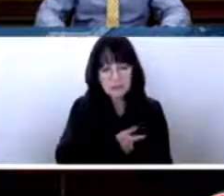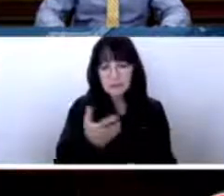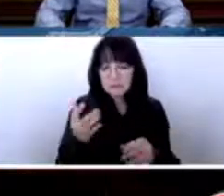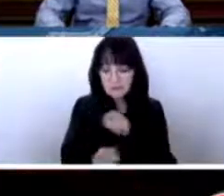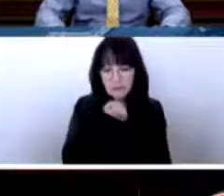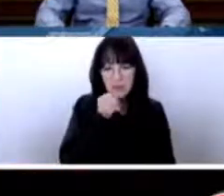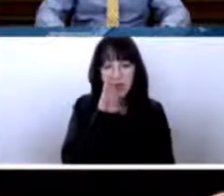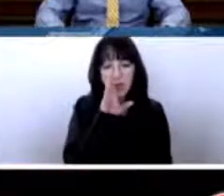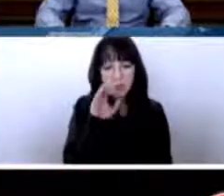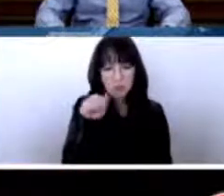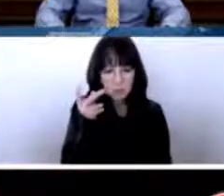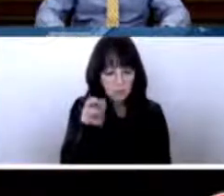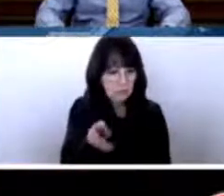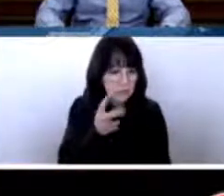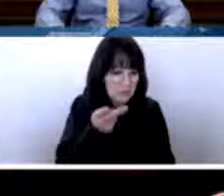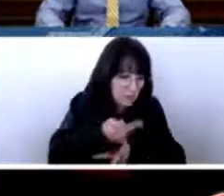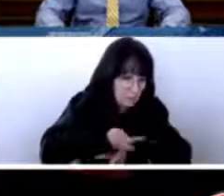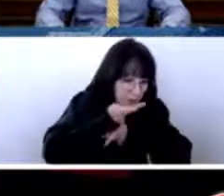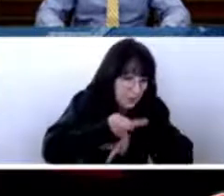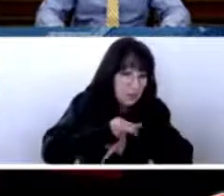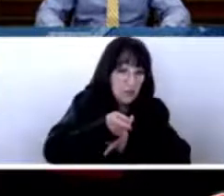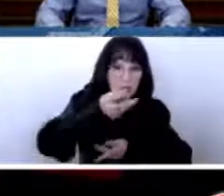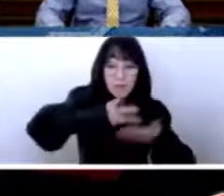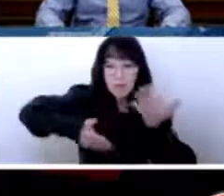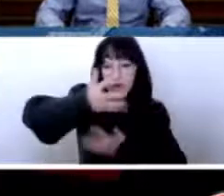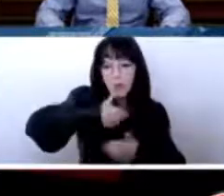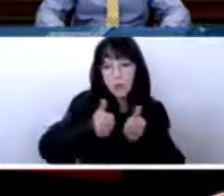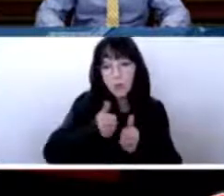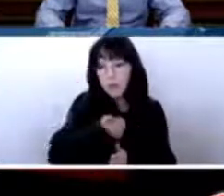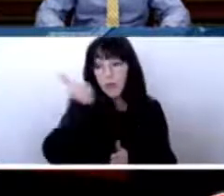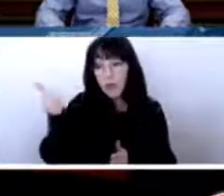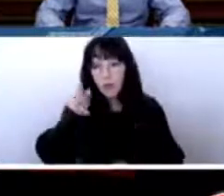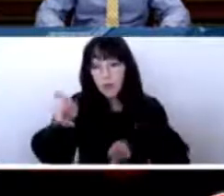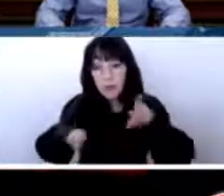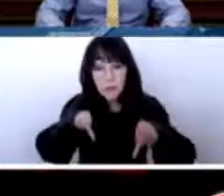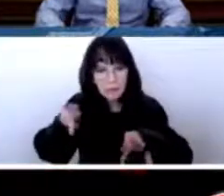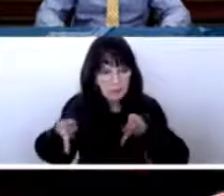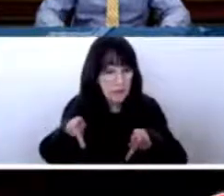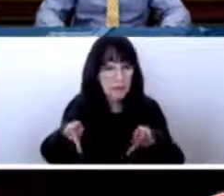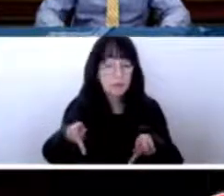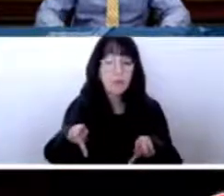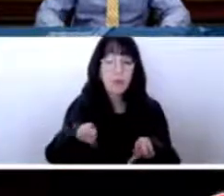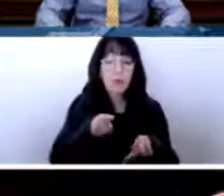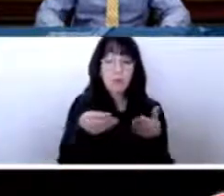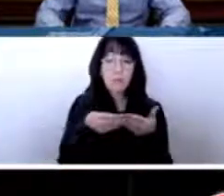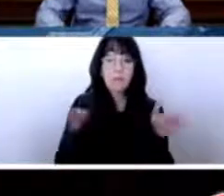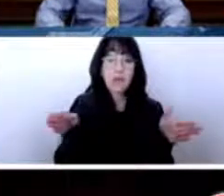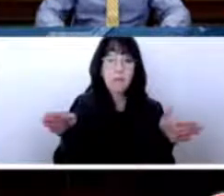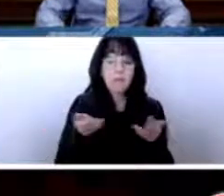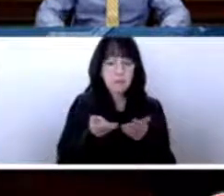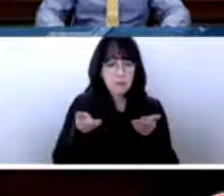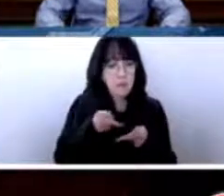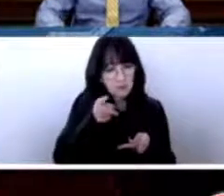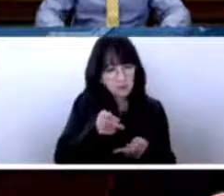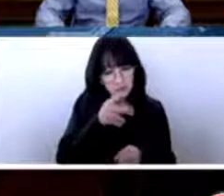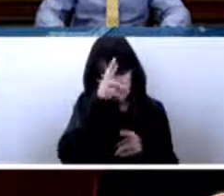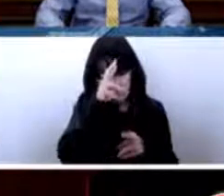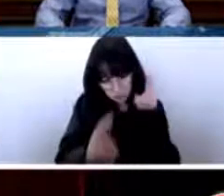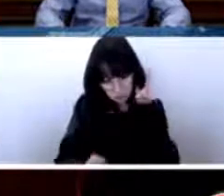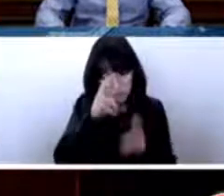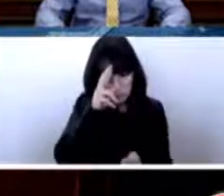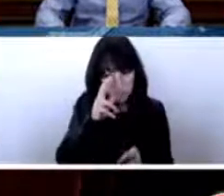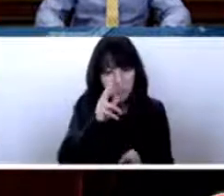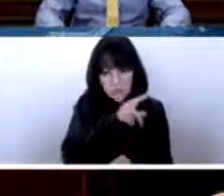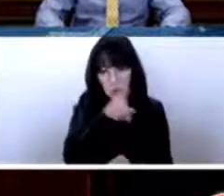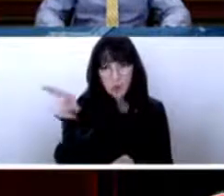shot. Be careful when you're around others. Wear a mask in public places. Be mindful and respectful of workers